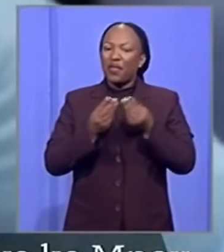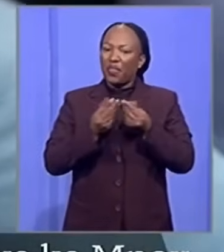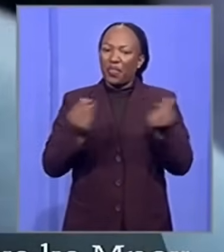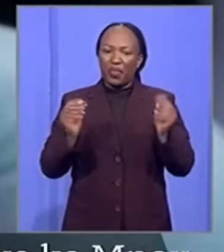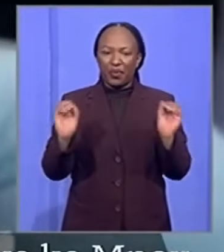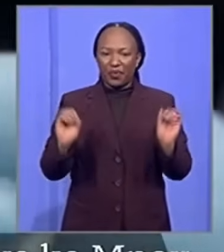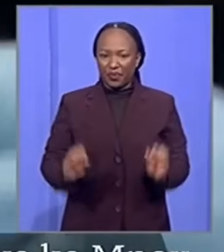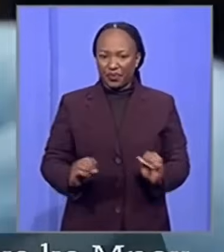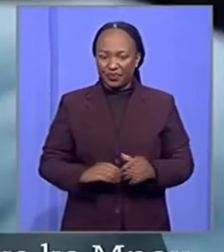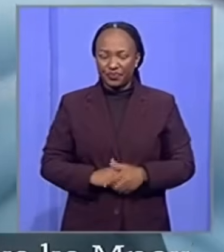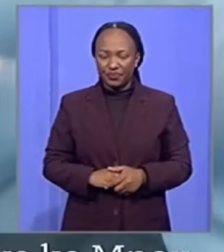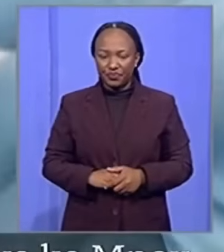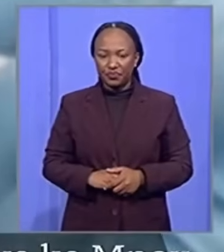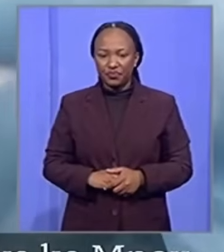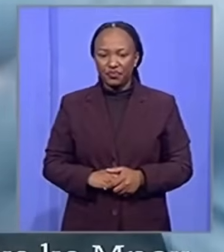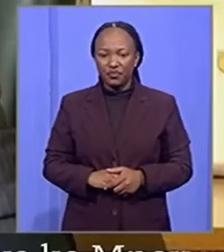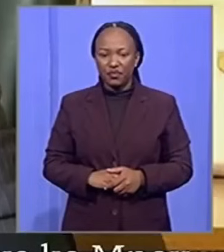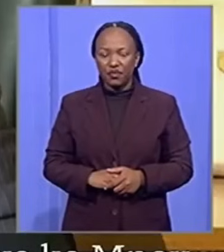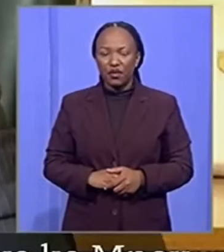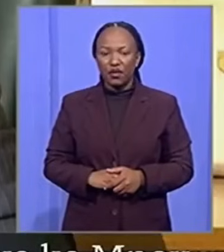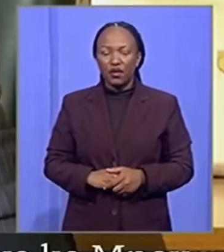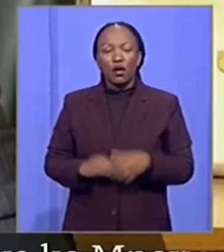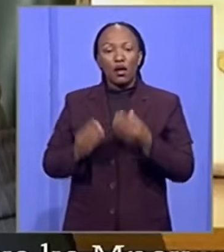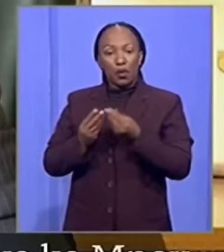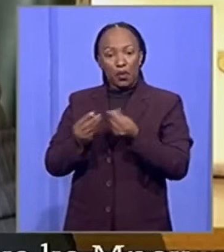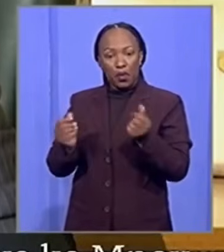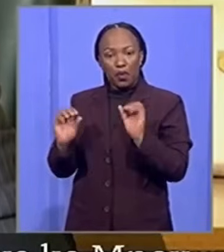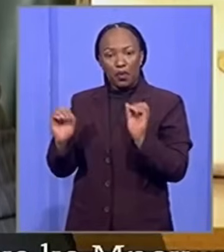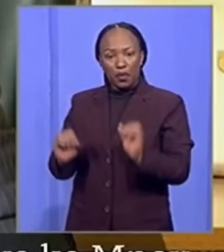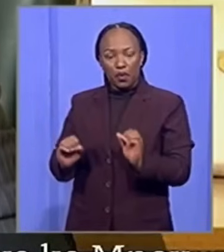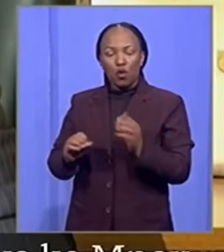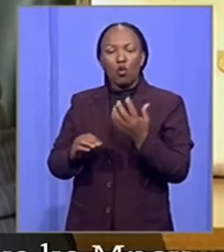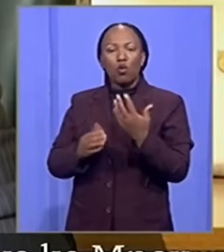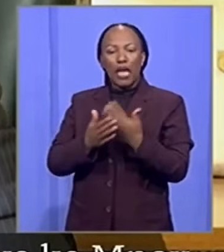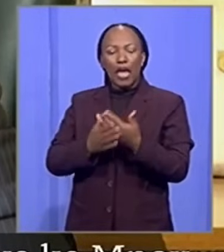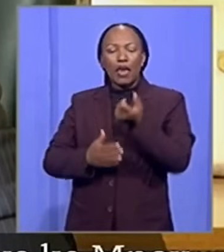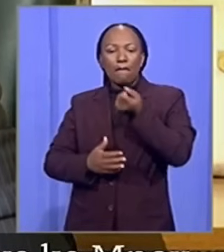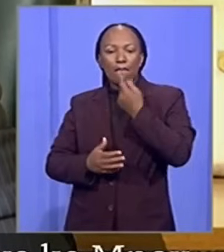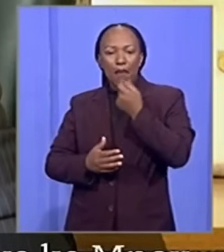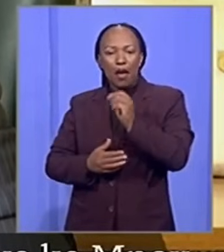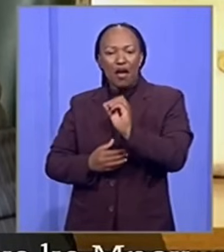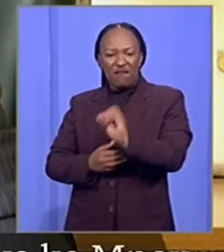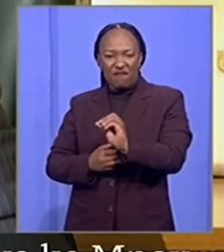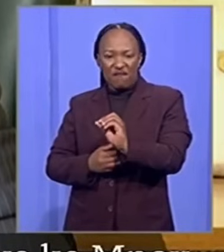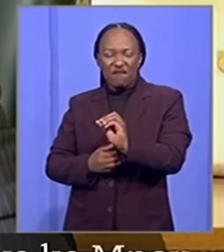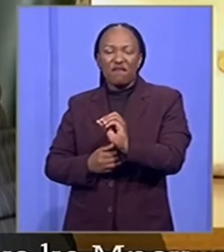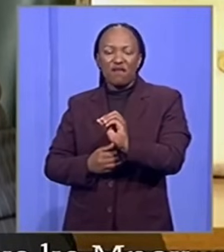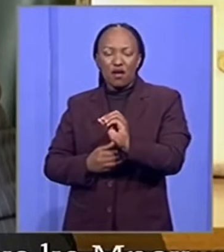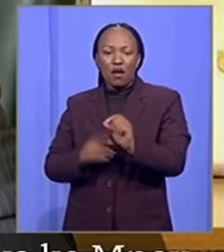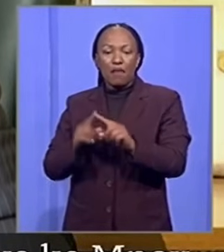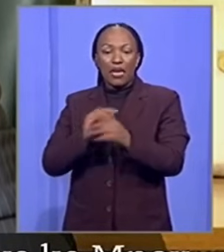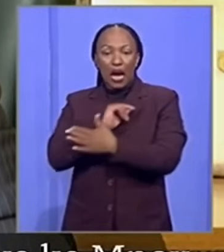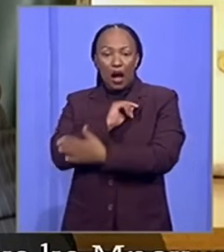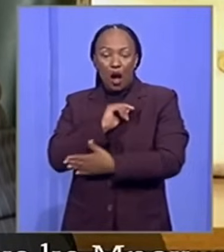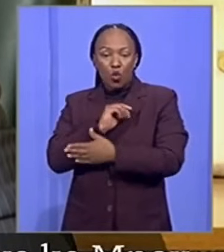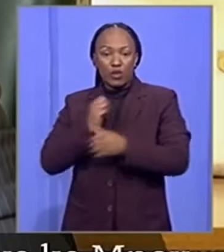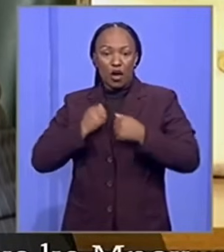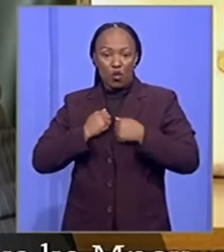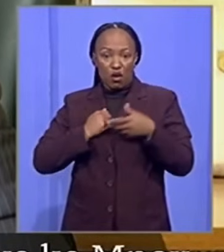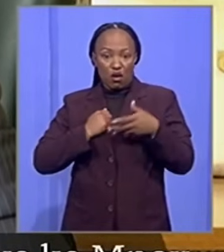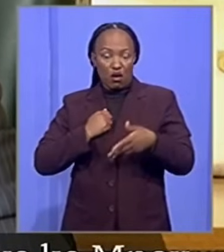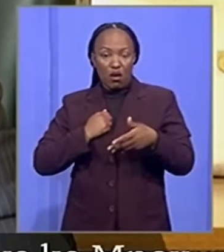cure, but there are medications that can be used. However, in our country, those medications are